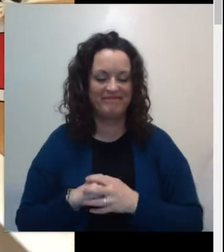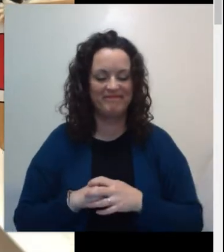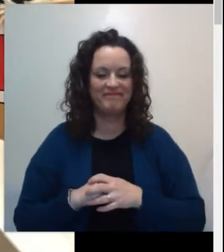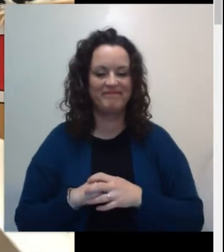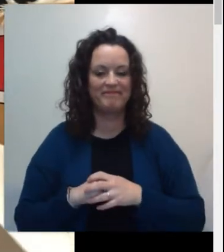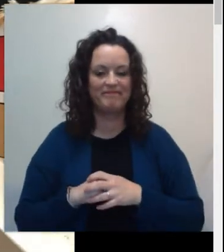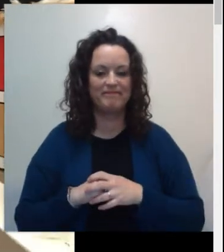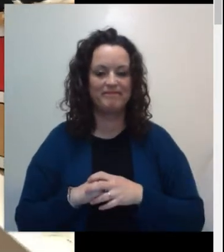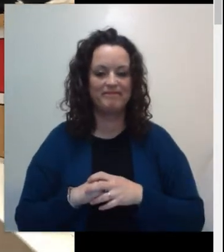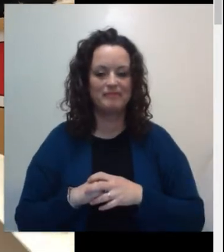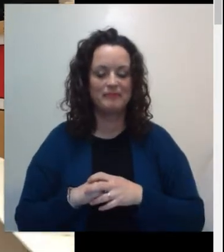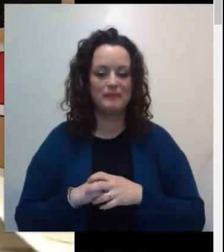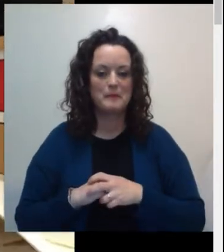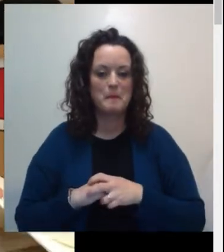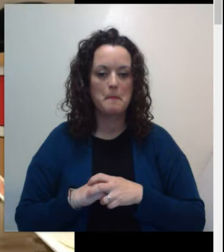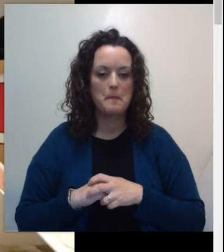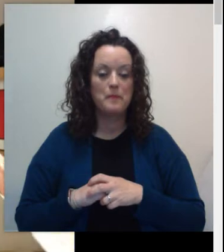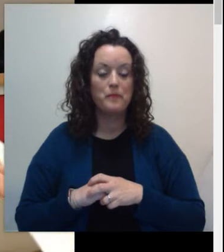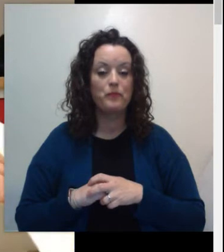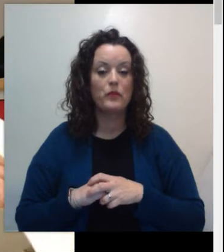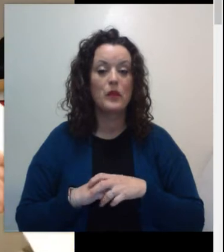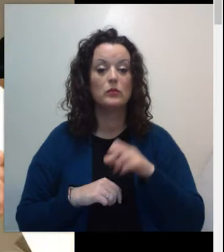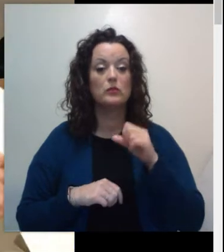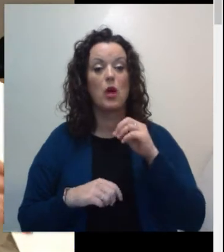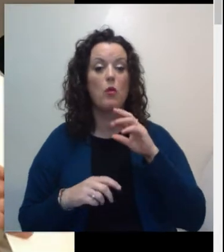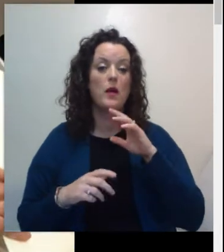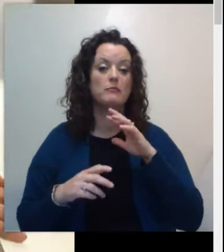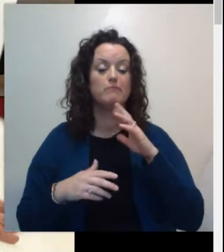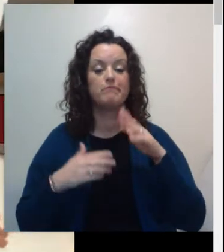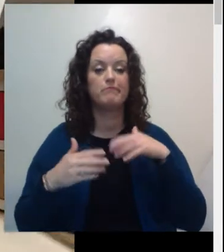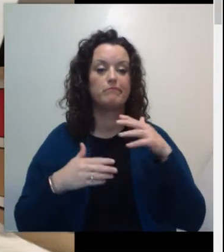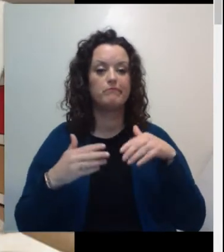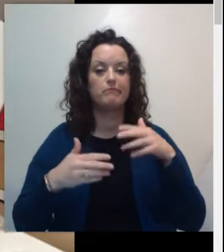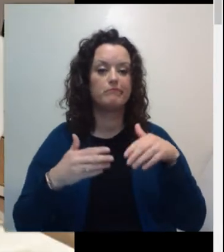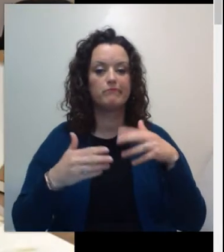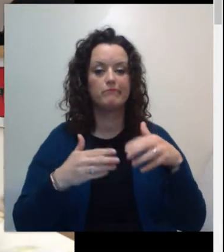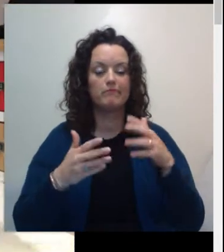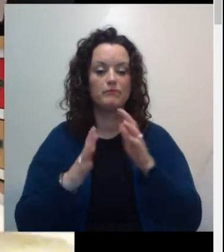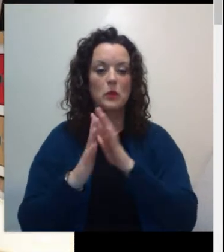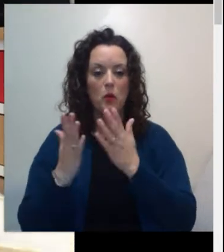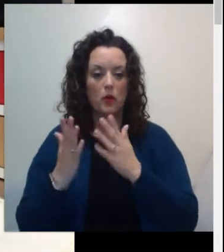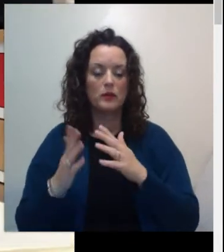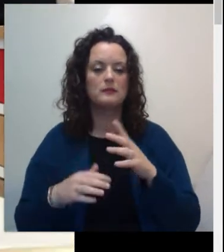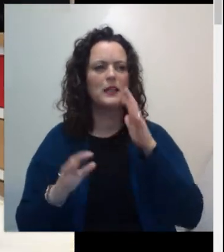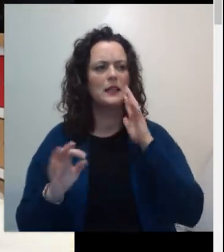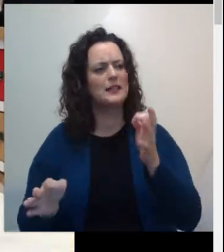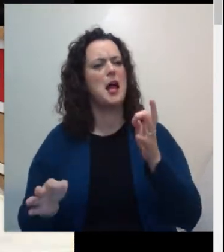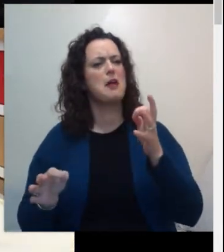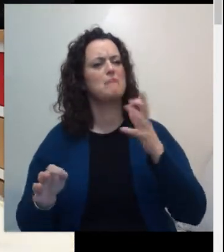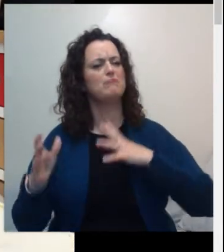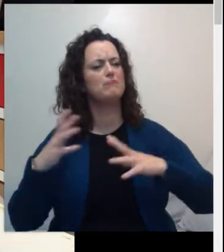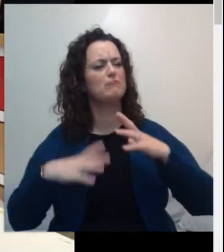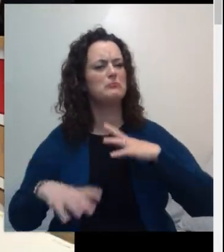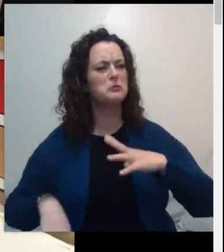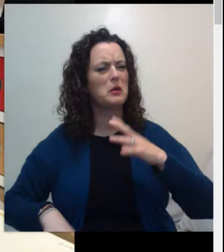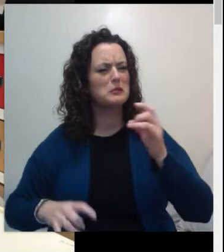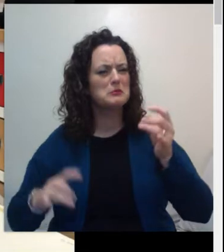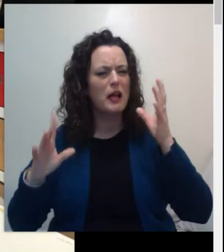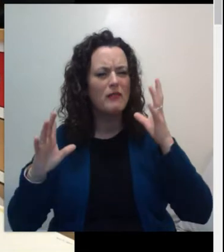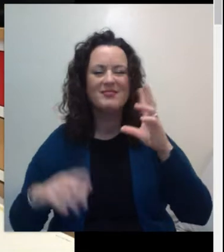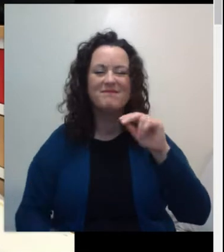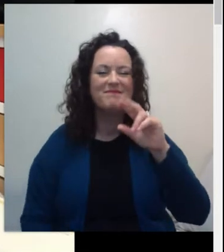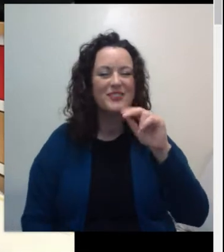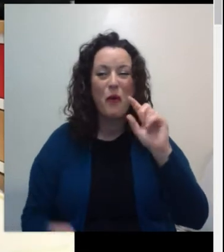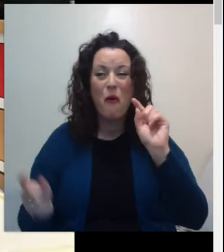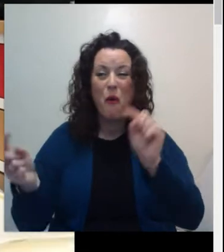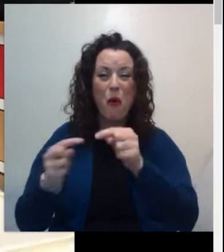So, in the end, they discovered that getting dressed isn't so bad. It doesn't hurt anyone.